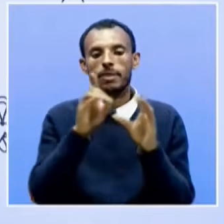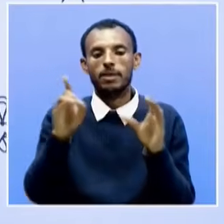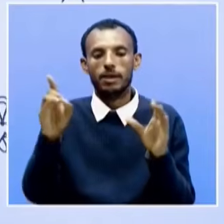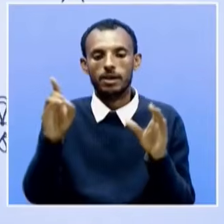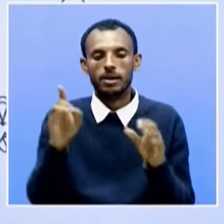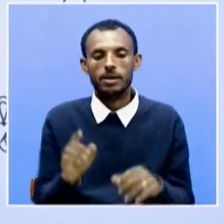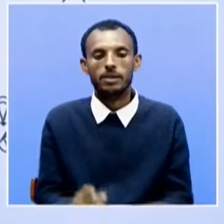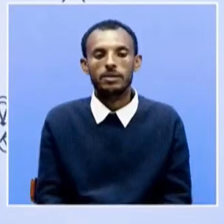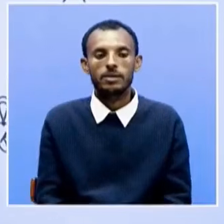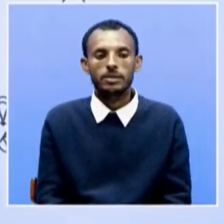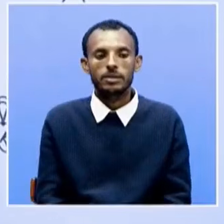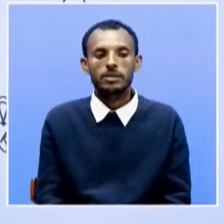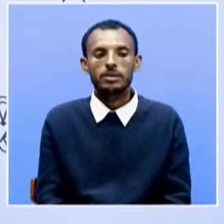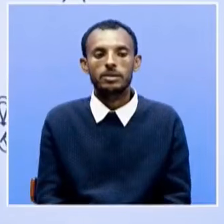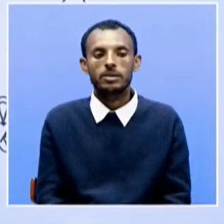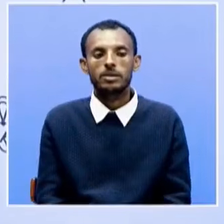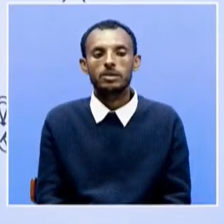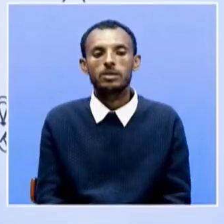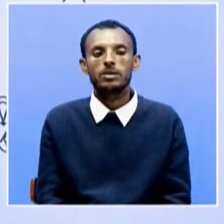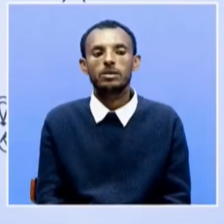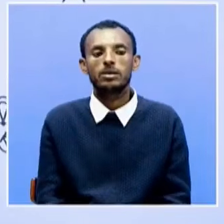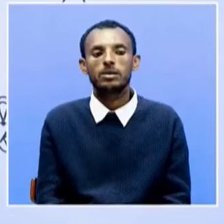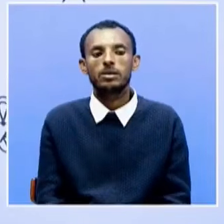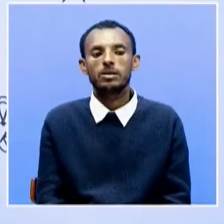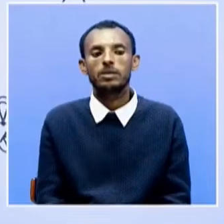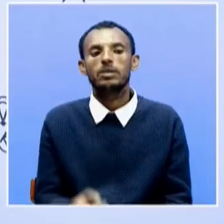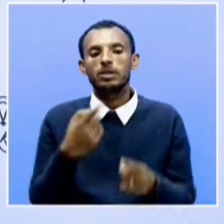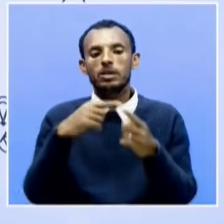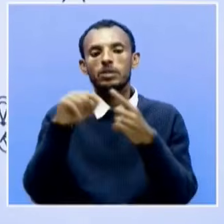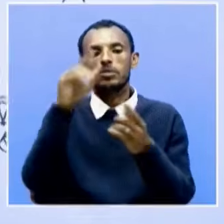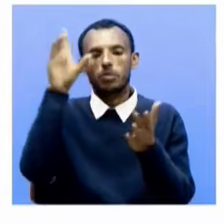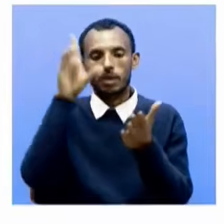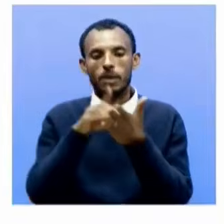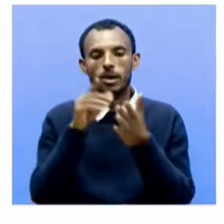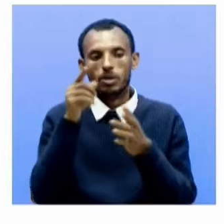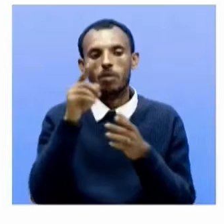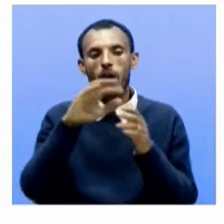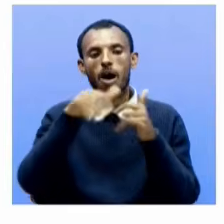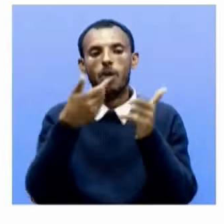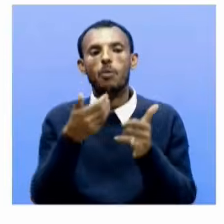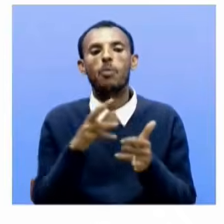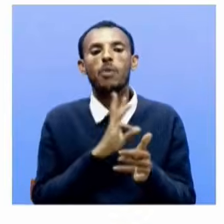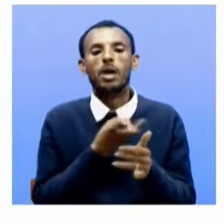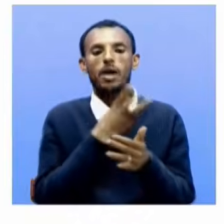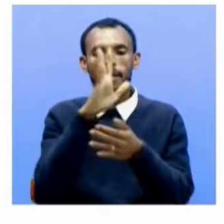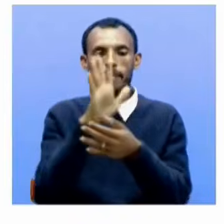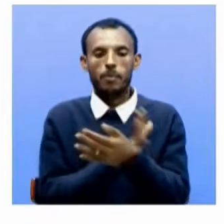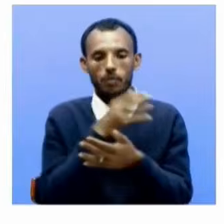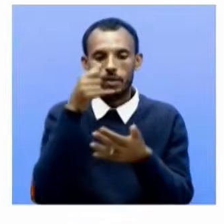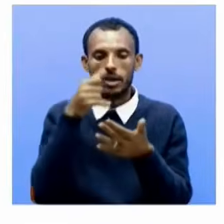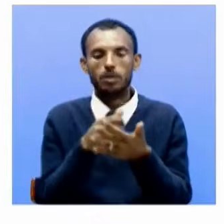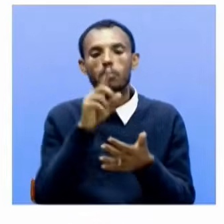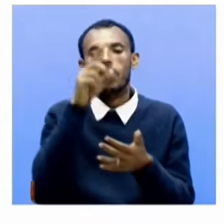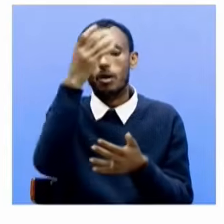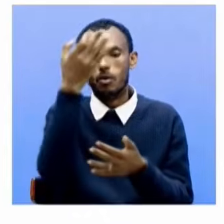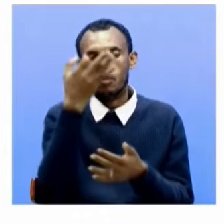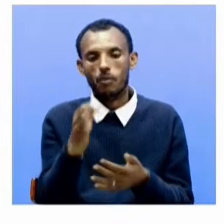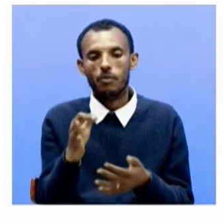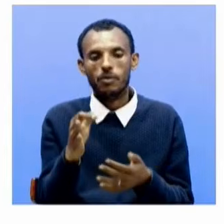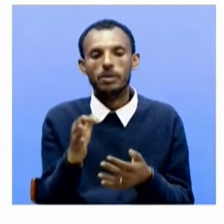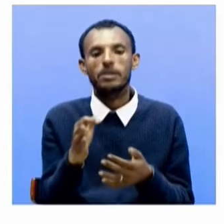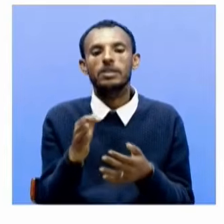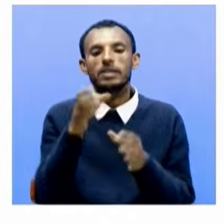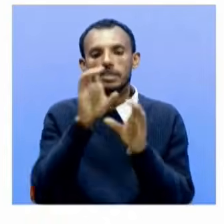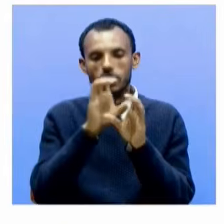Okay, just to remind you how we proved it, one of the